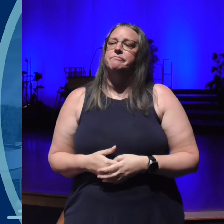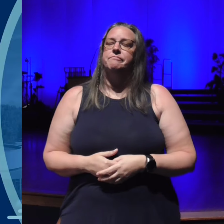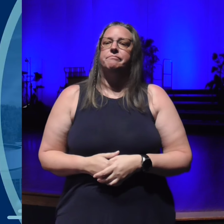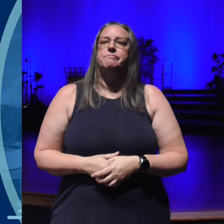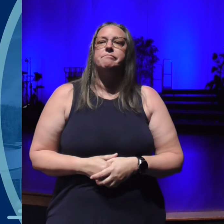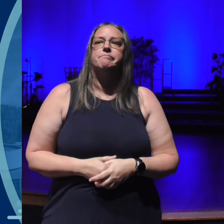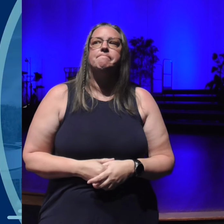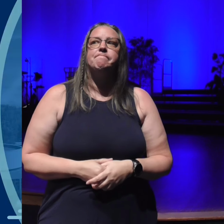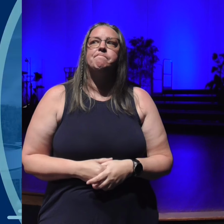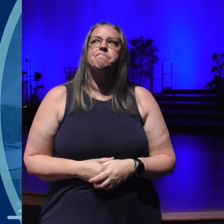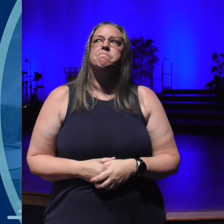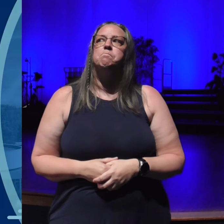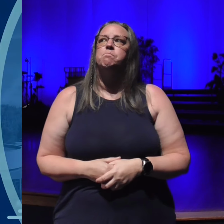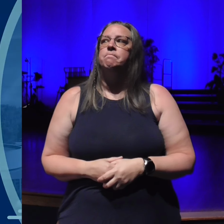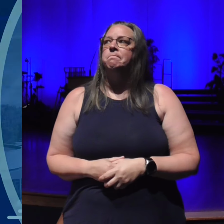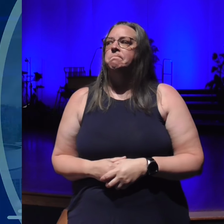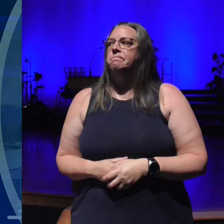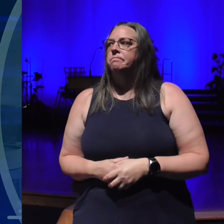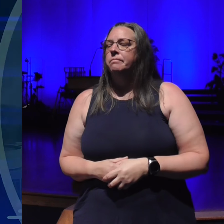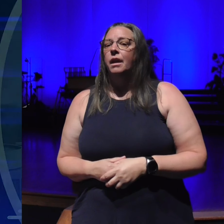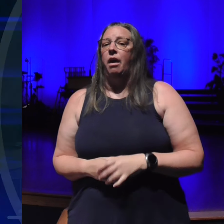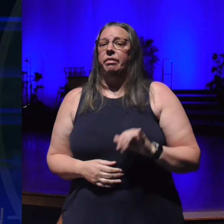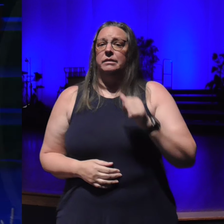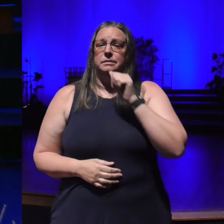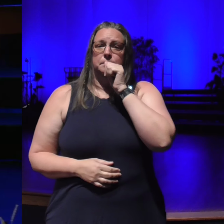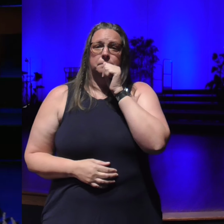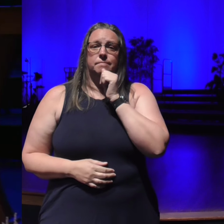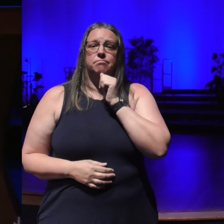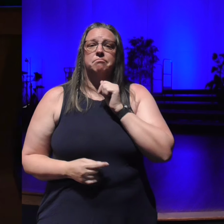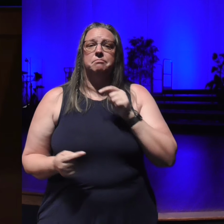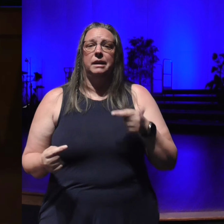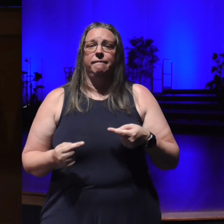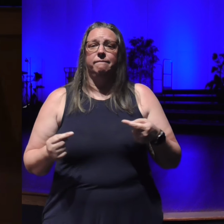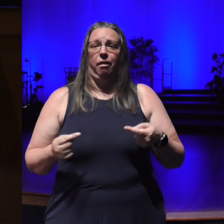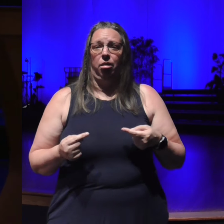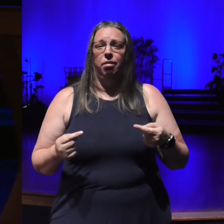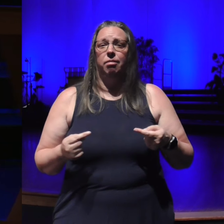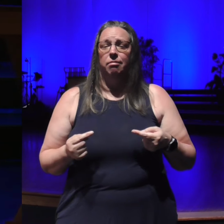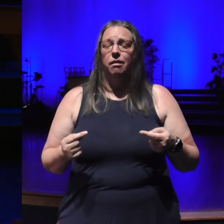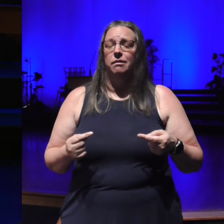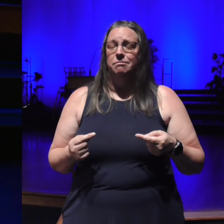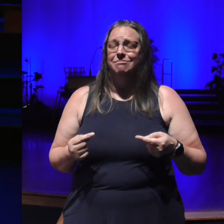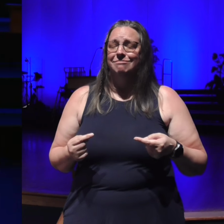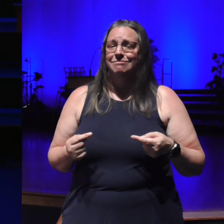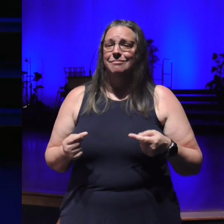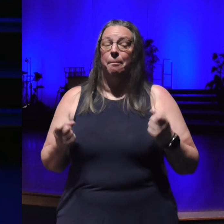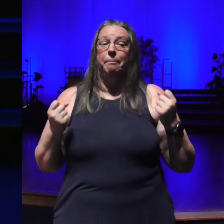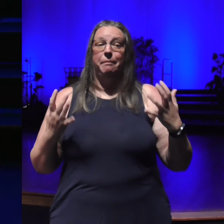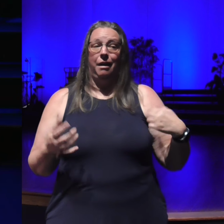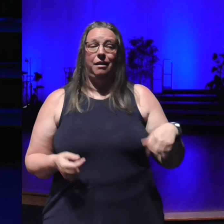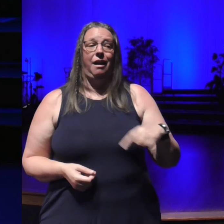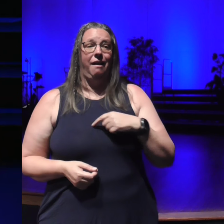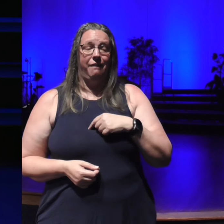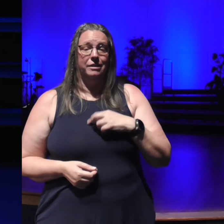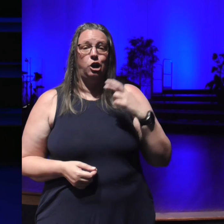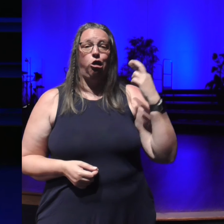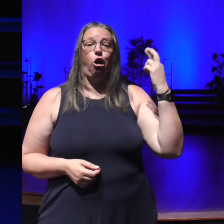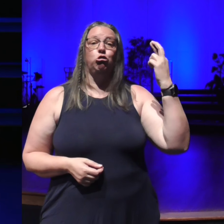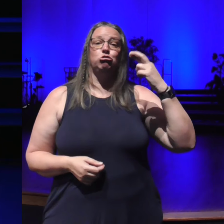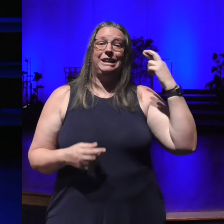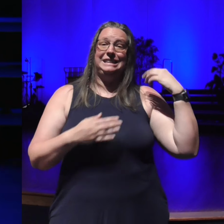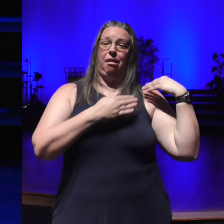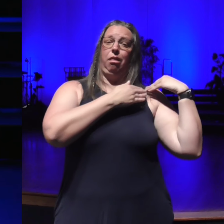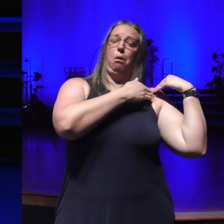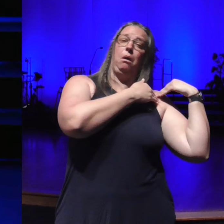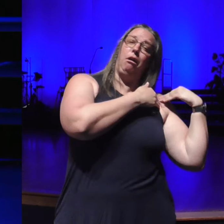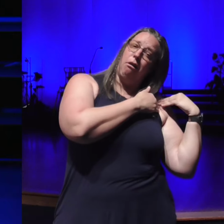be held. And it's painful because for many of us, the reason we're carrying the weight of the world